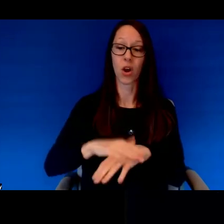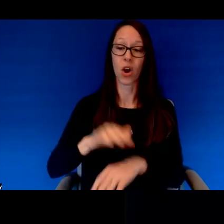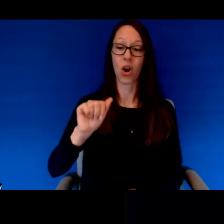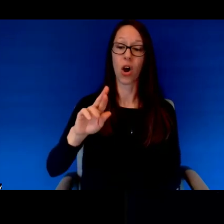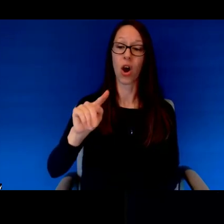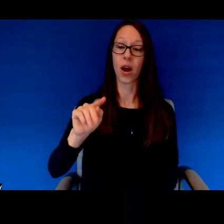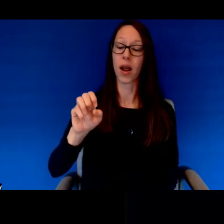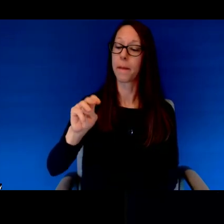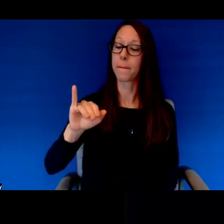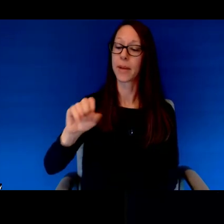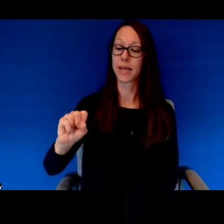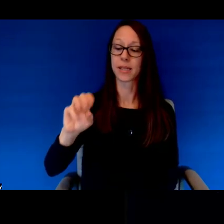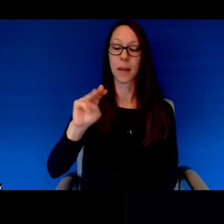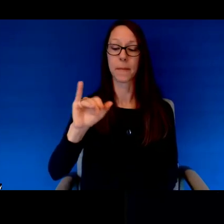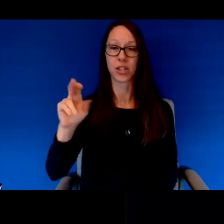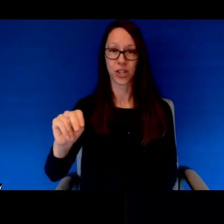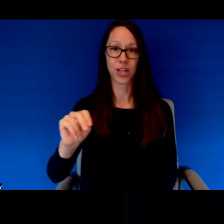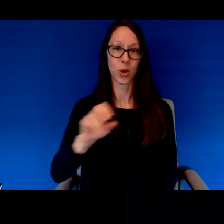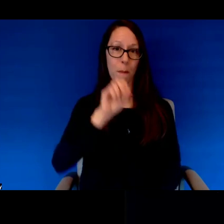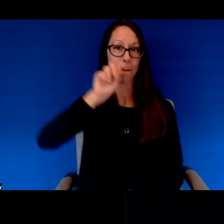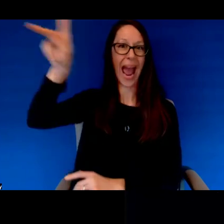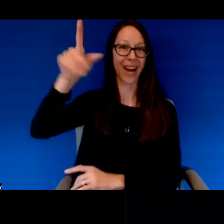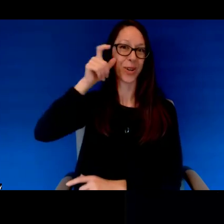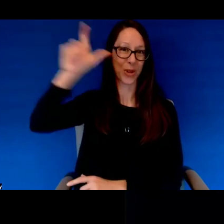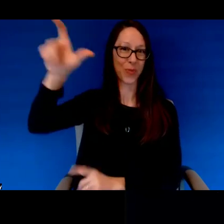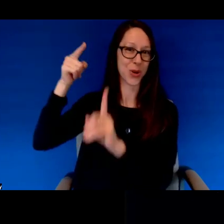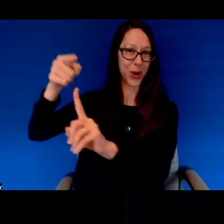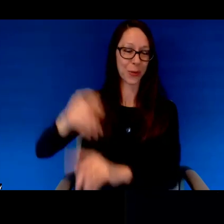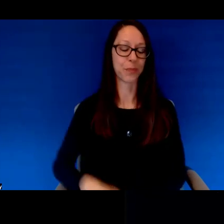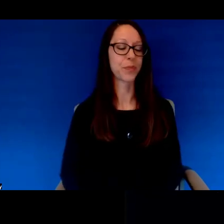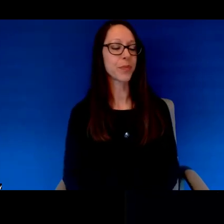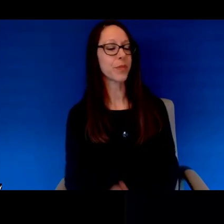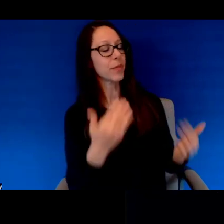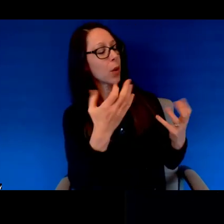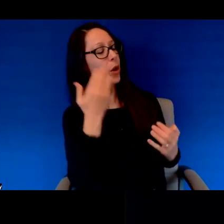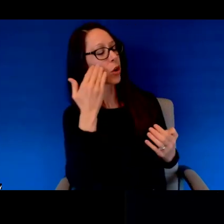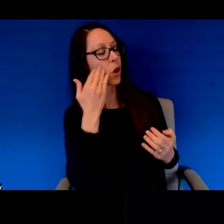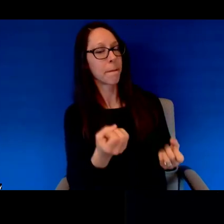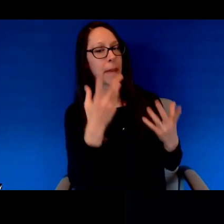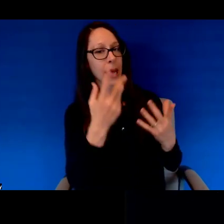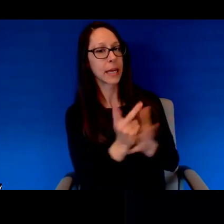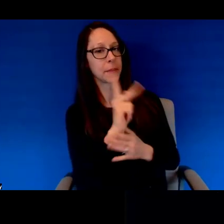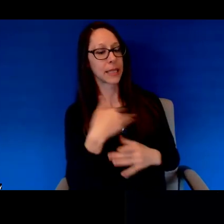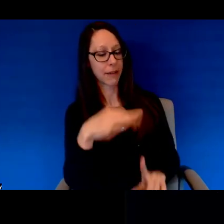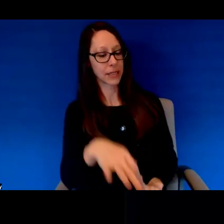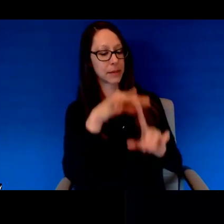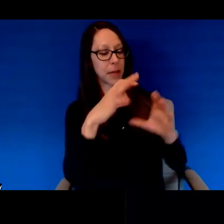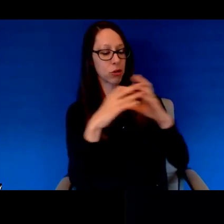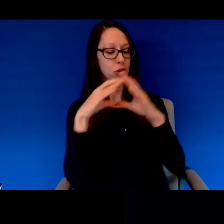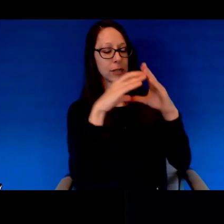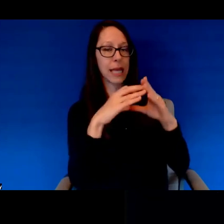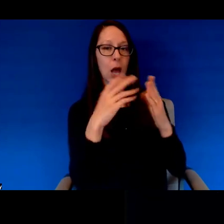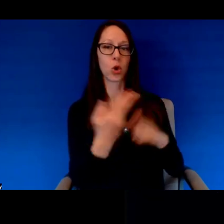Great. Shauna would like to know, I know that a lot of plants have specialized cells that use the Earth's magnetism to grow in the